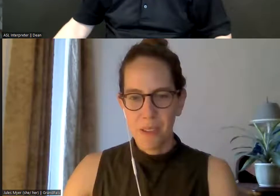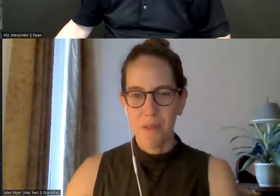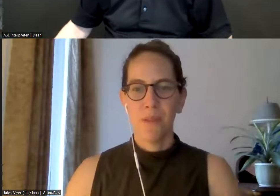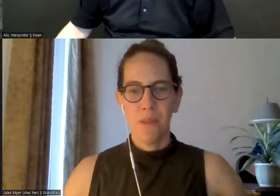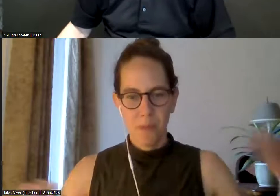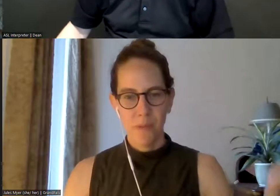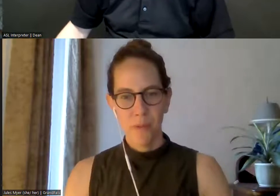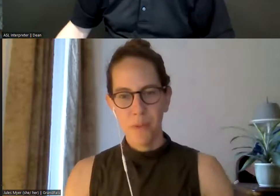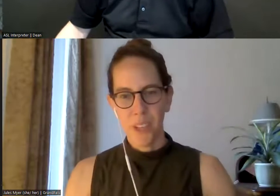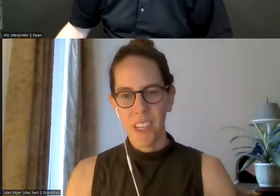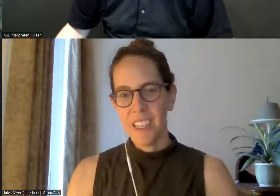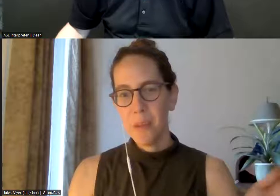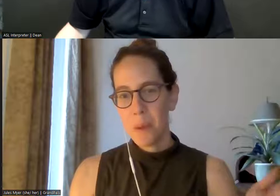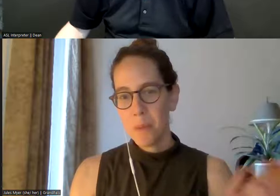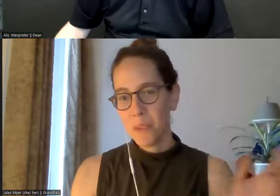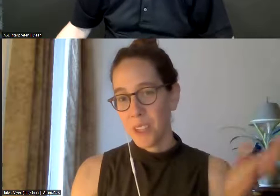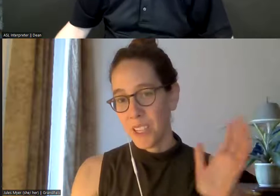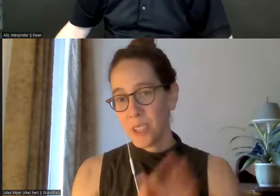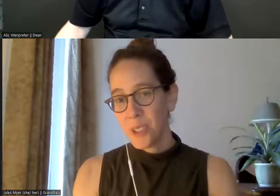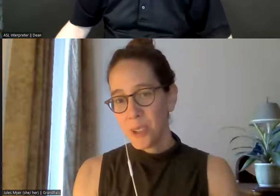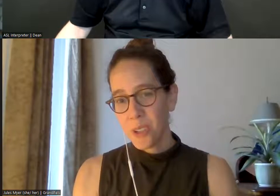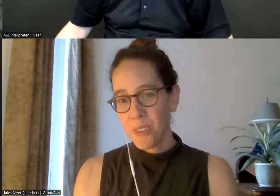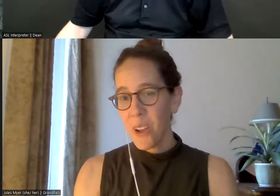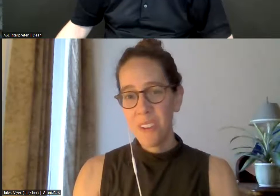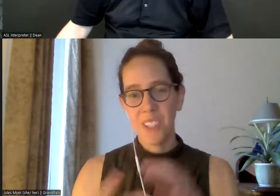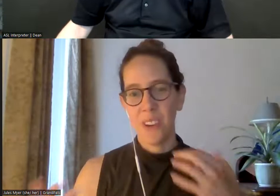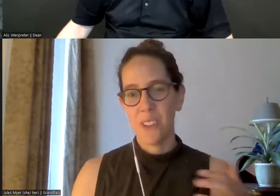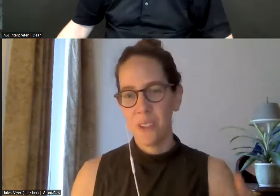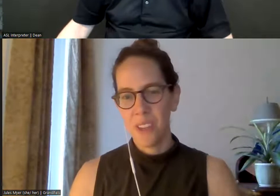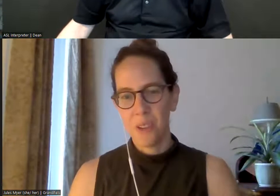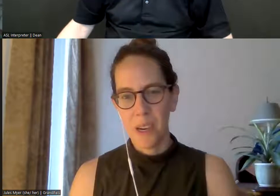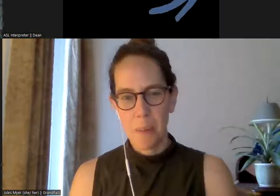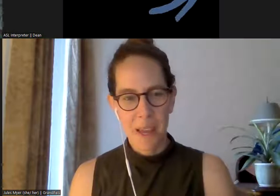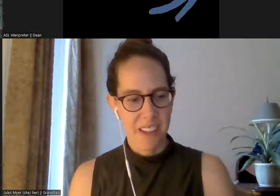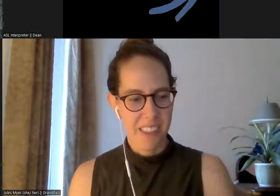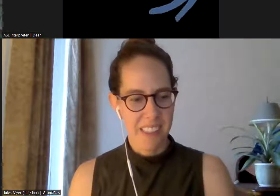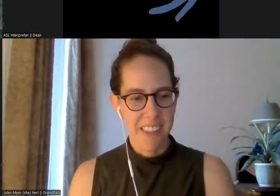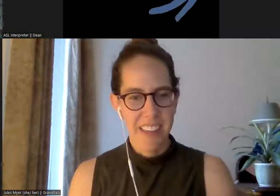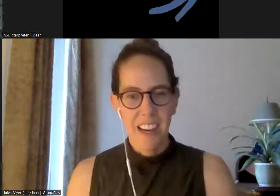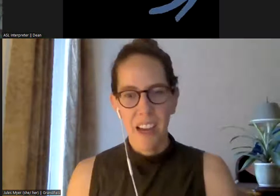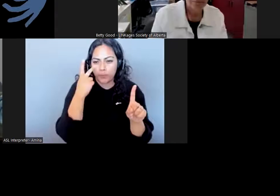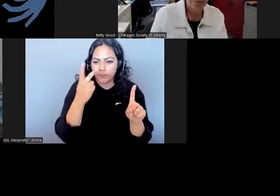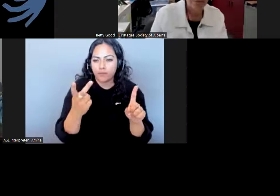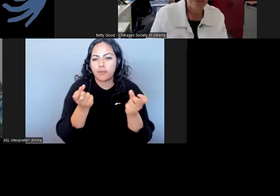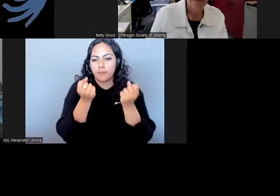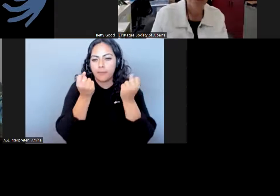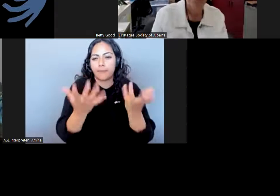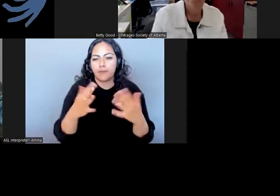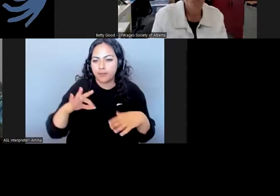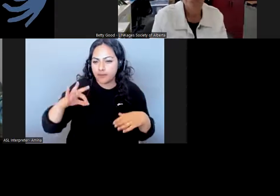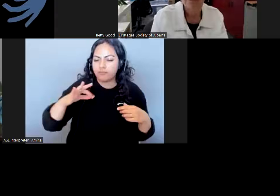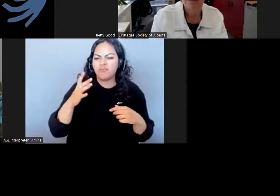benefits for the young people, for the students who are involved, and also the GrandPals. And